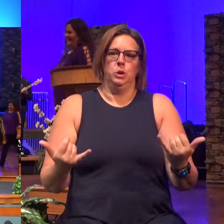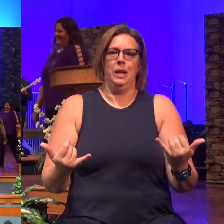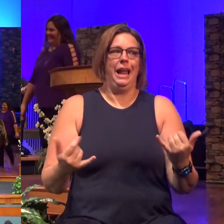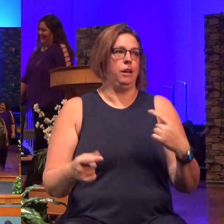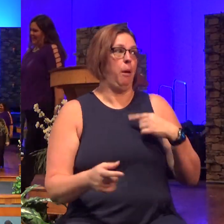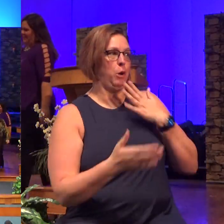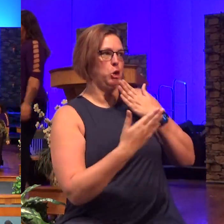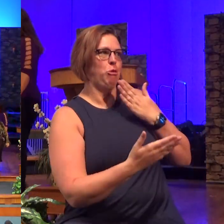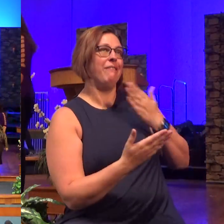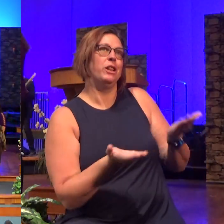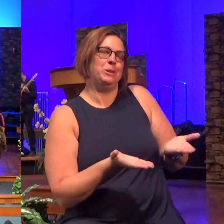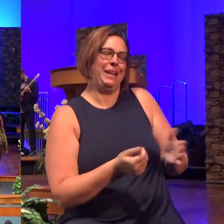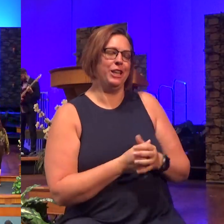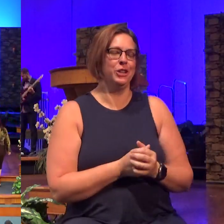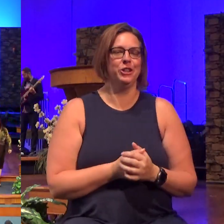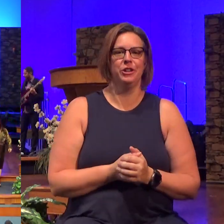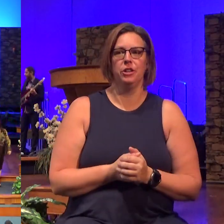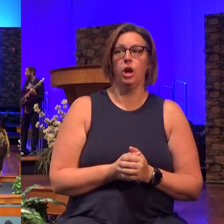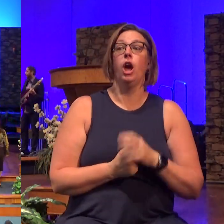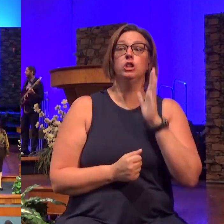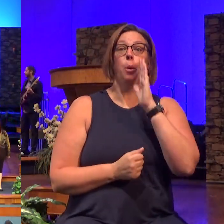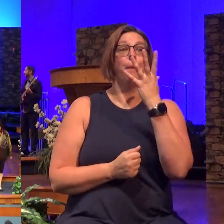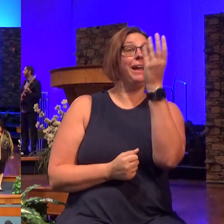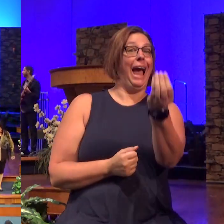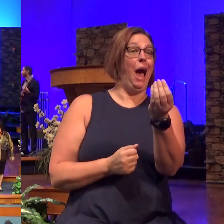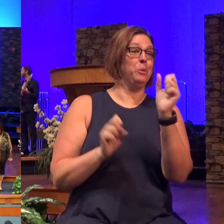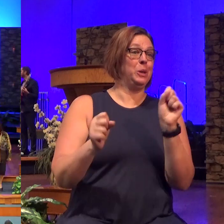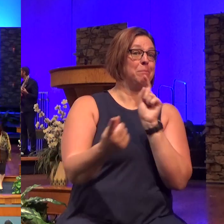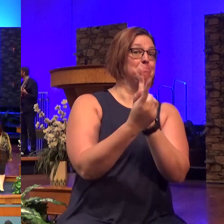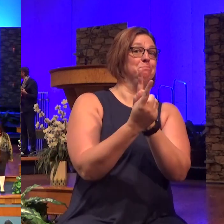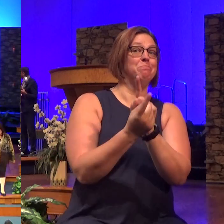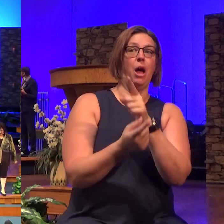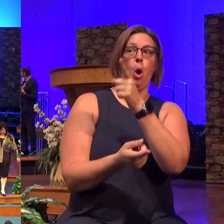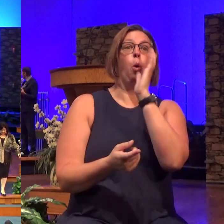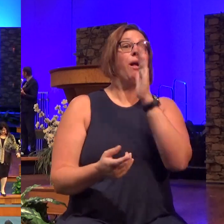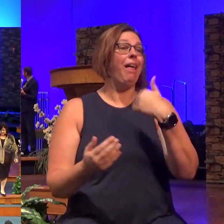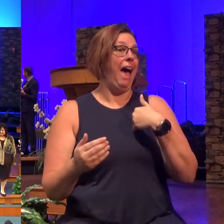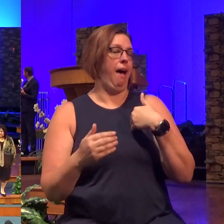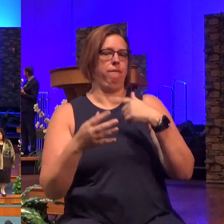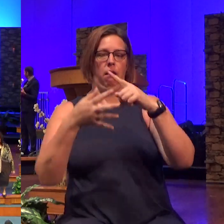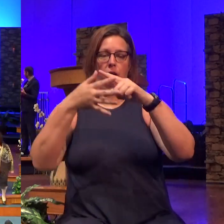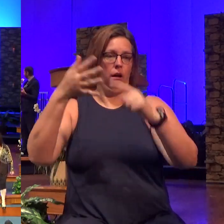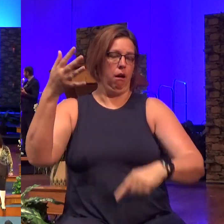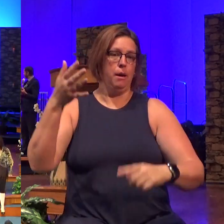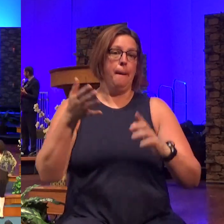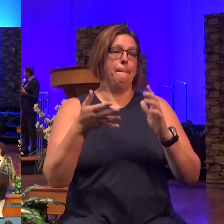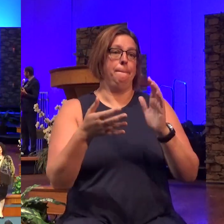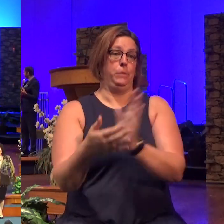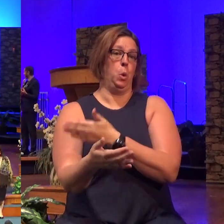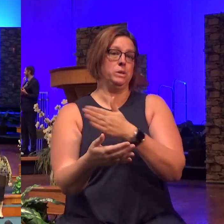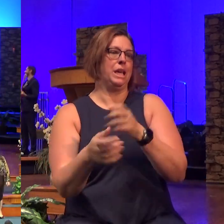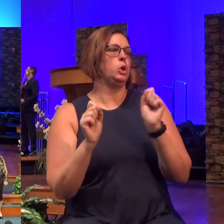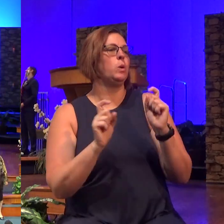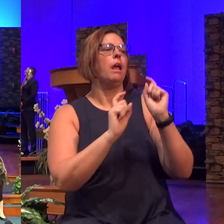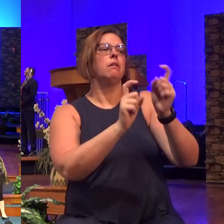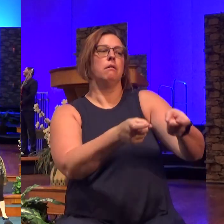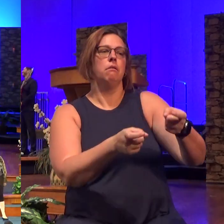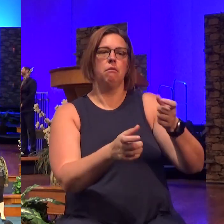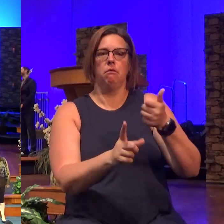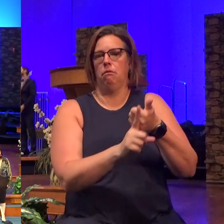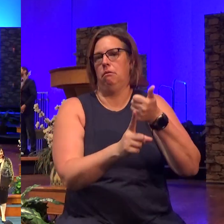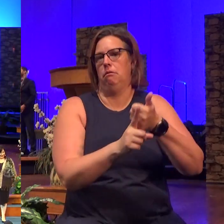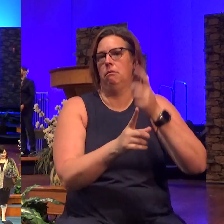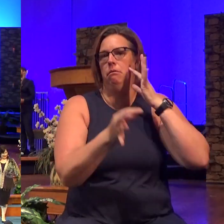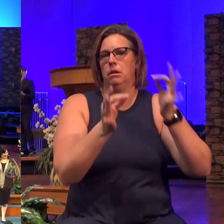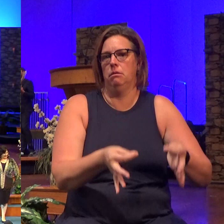here. And she's going to be out in the lobby, and she'll have all of her music out there for a love offering. So please take advantage